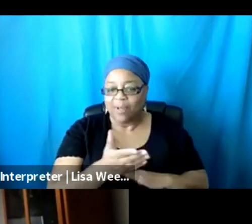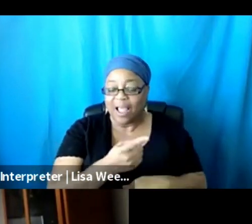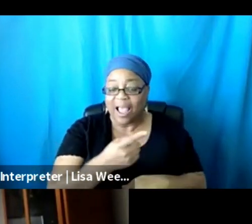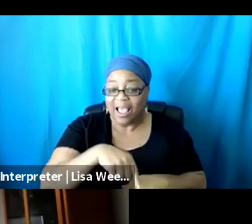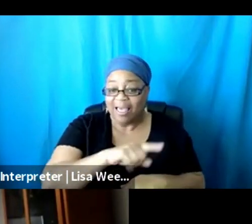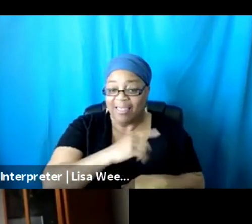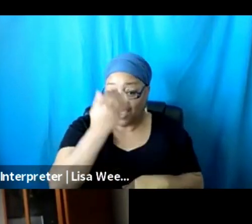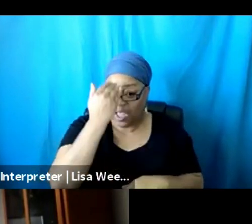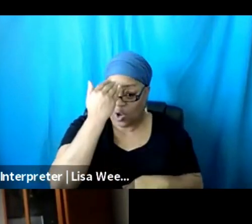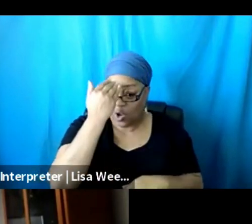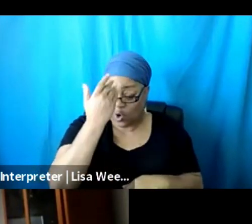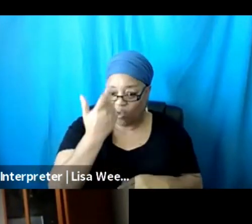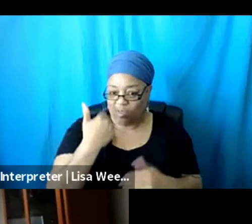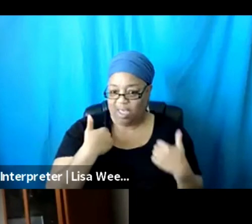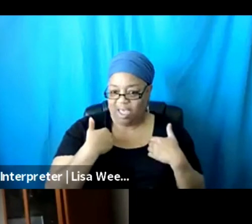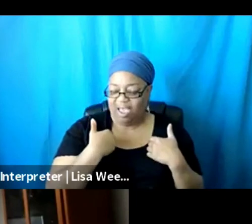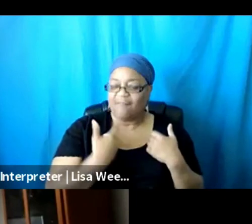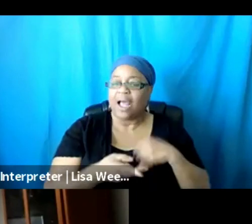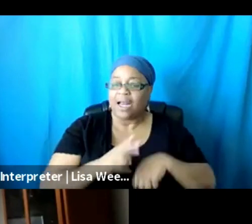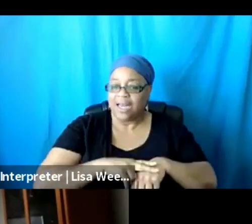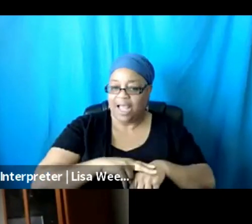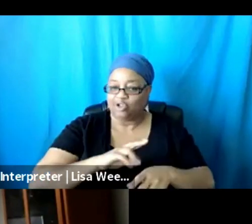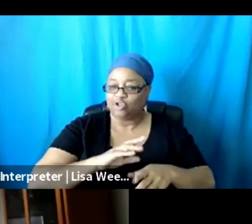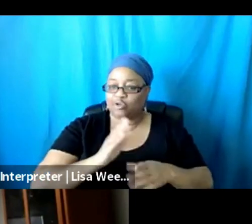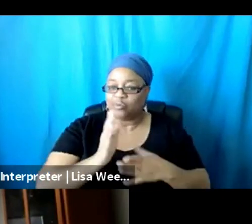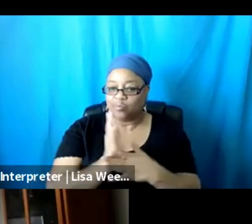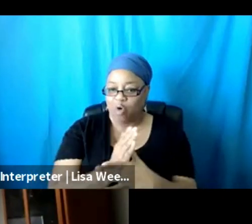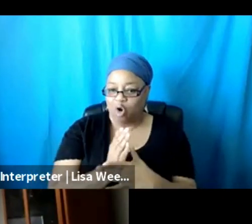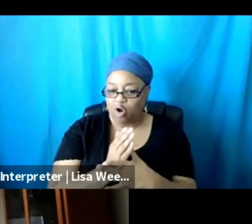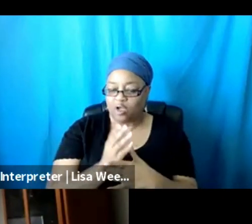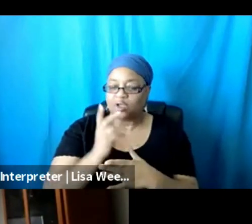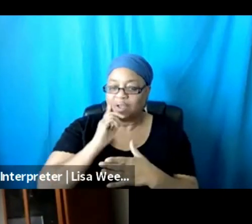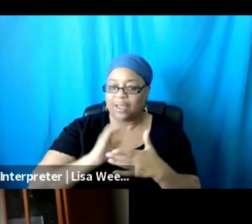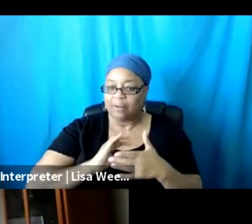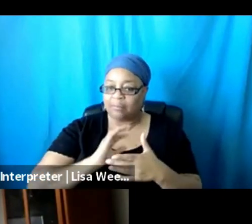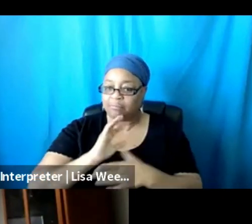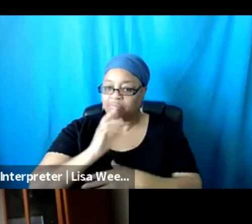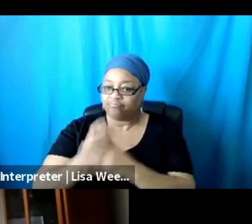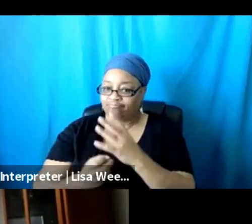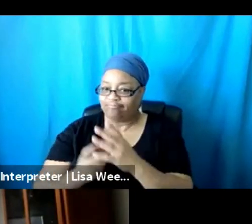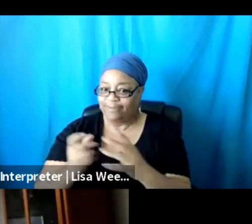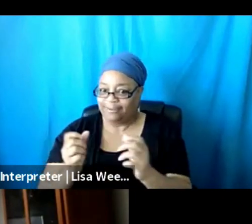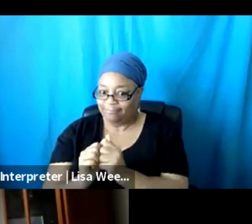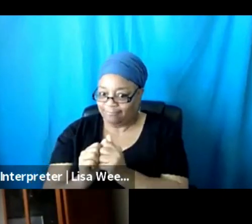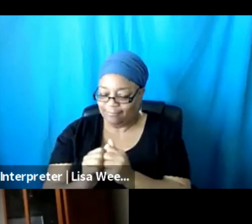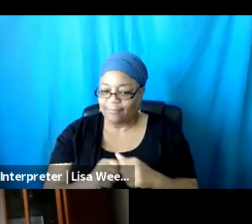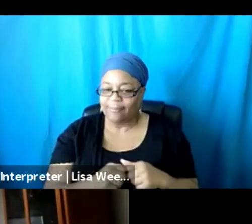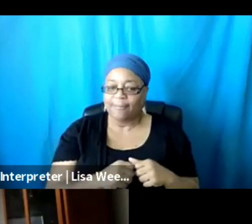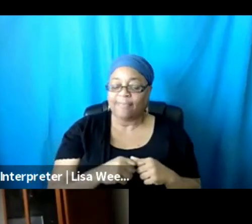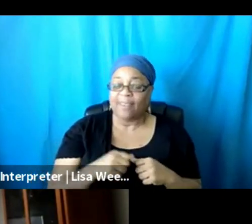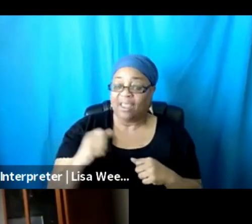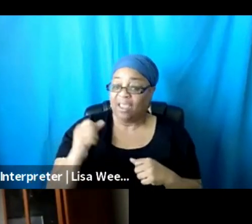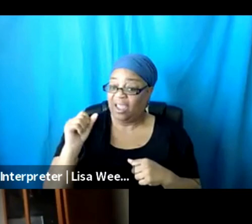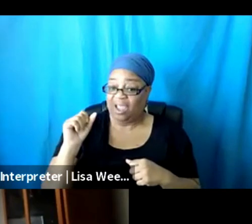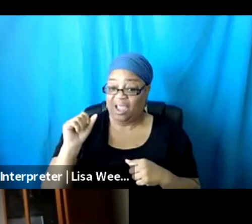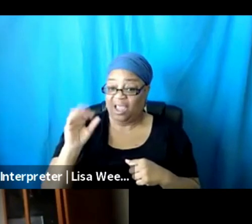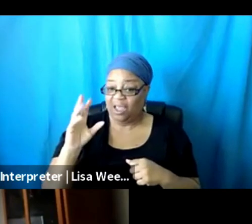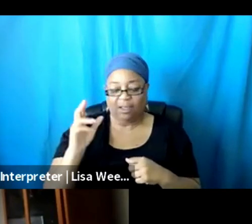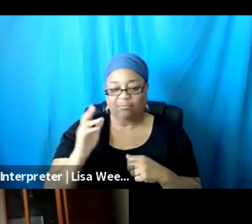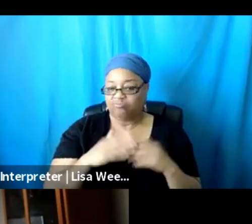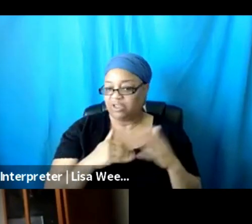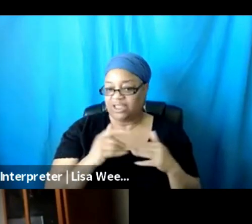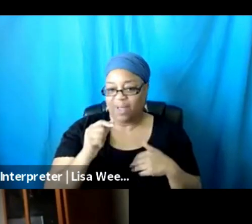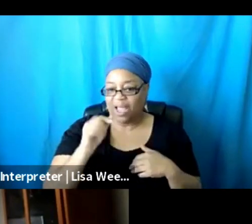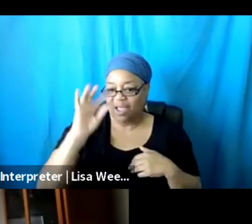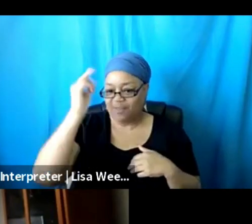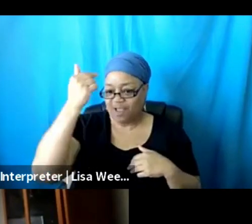they can call on and engage, even when the local government is not willing to engage them as a partner. And that's a part of this dynamic that we